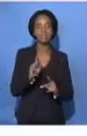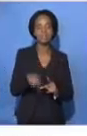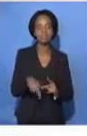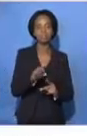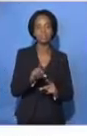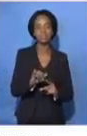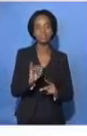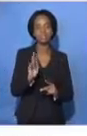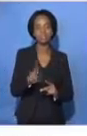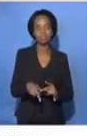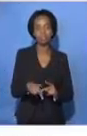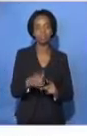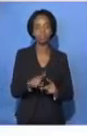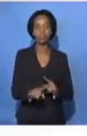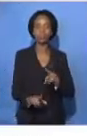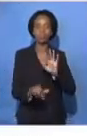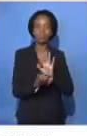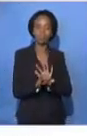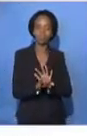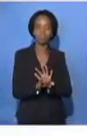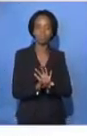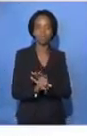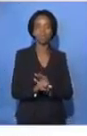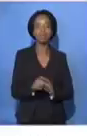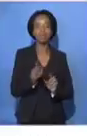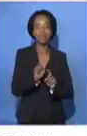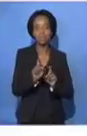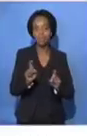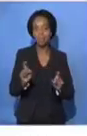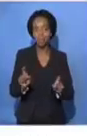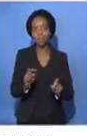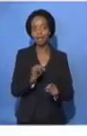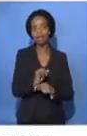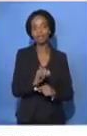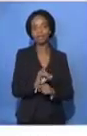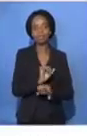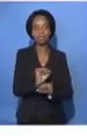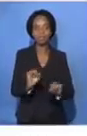and identify voters was equally commendable.